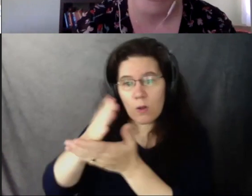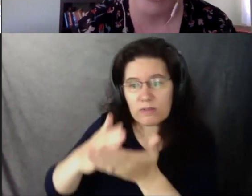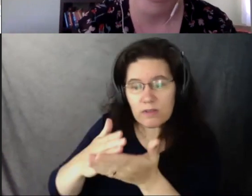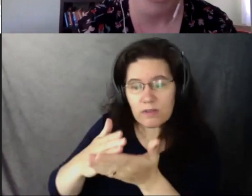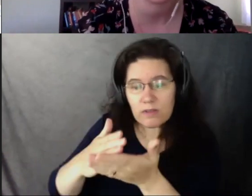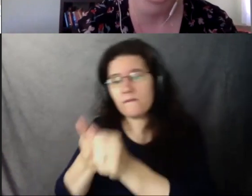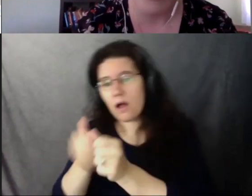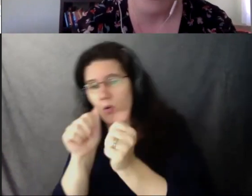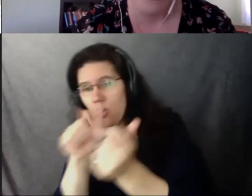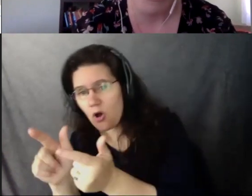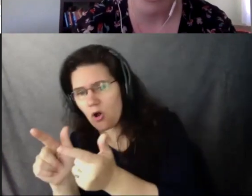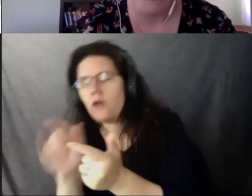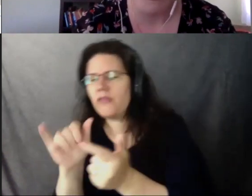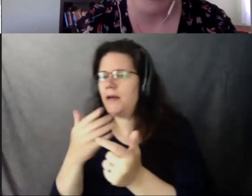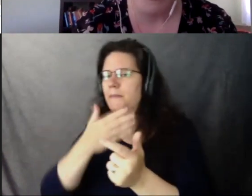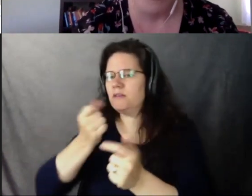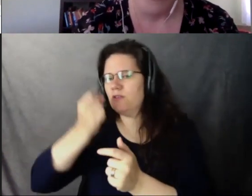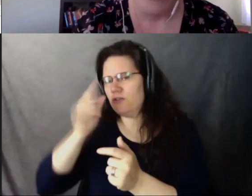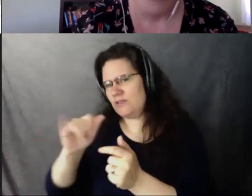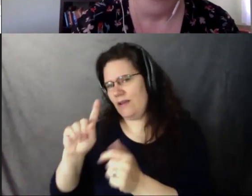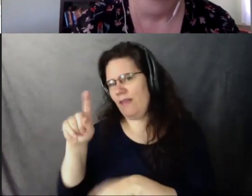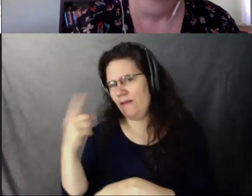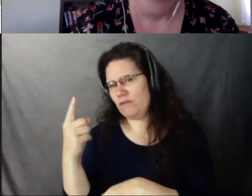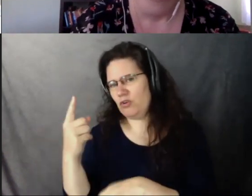and how to implement that in other countries?